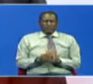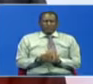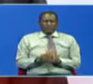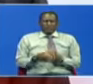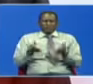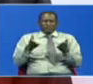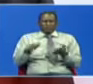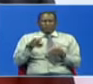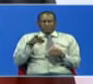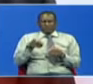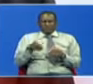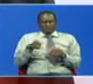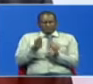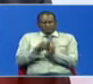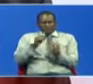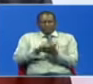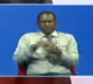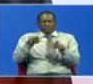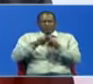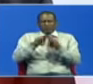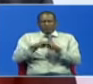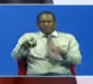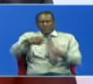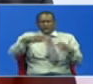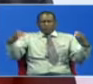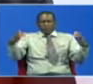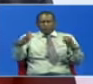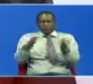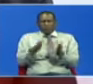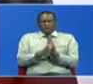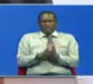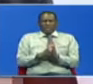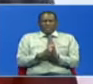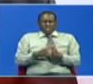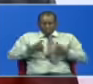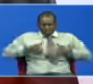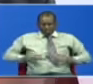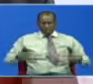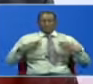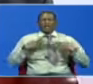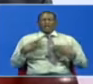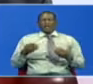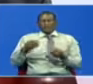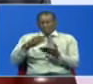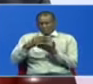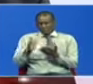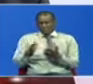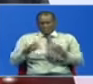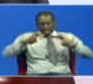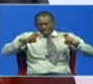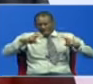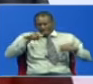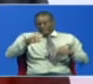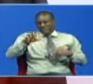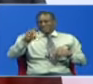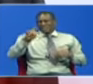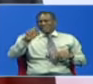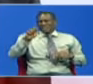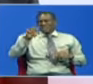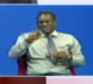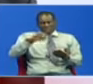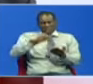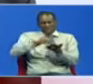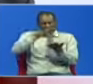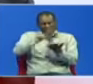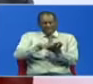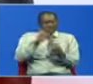But that notwithstanding, our team at the Division of Reproductive Health are looking at this data. Remember